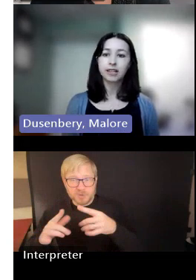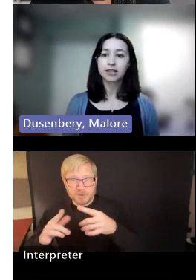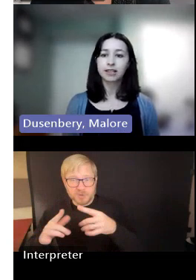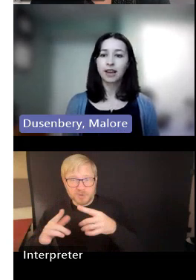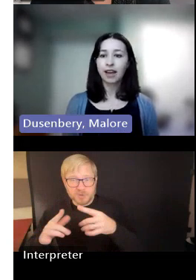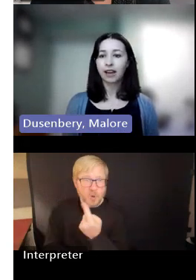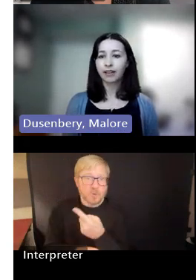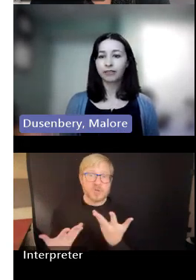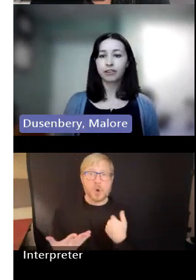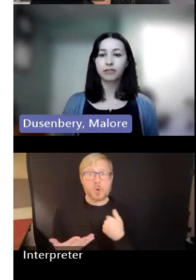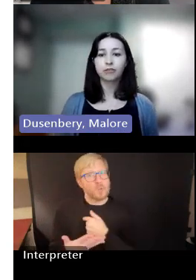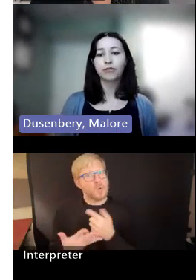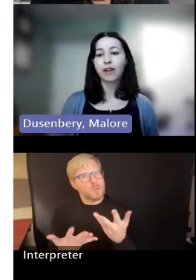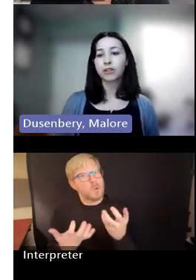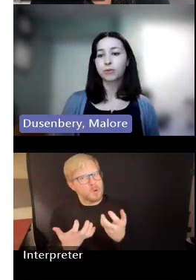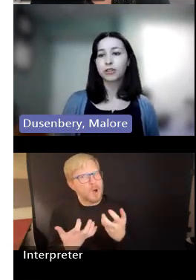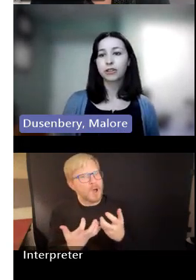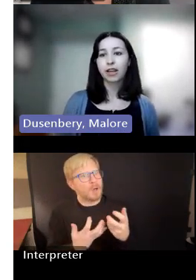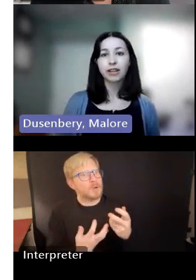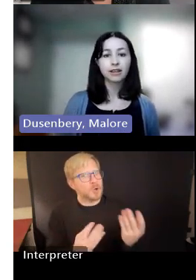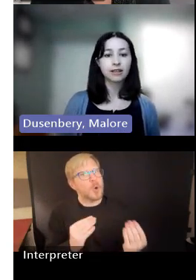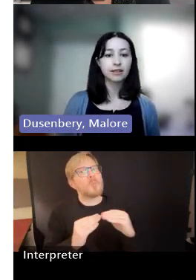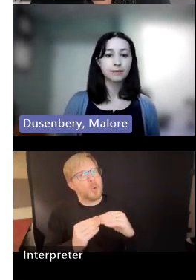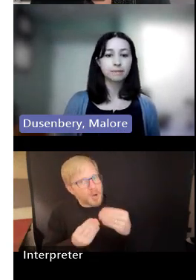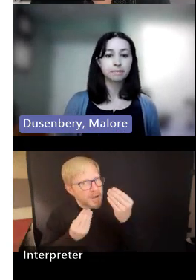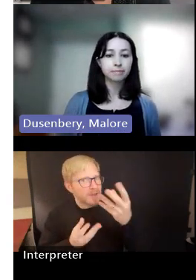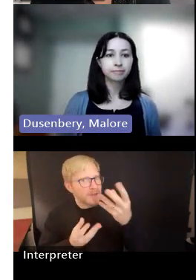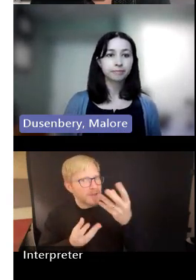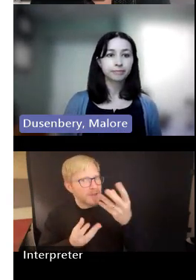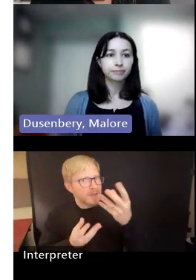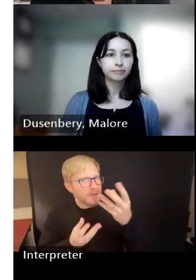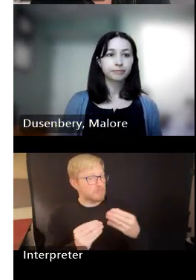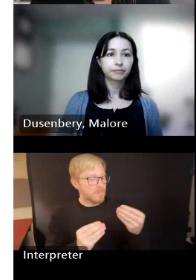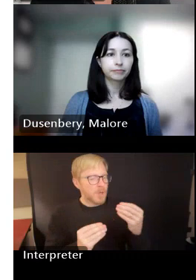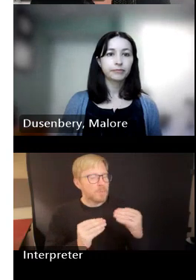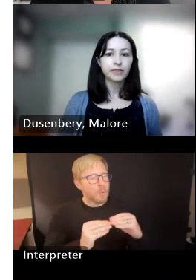might exist for survivors with certain identities.